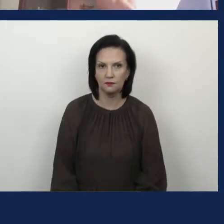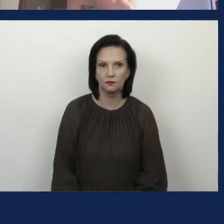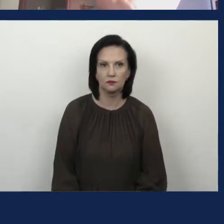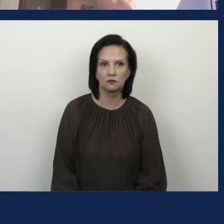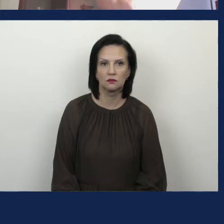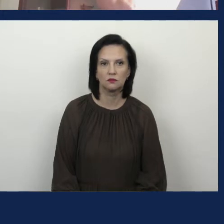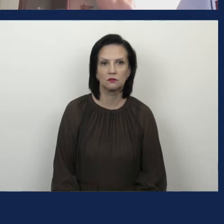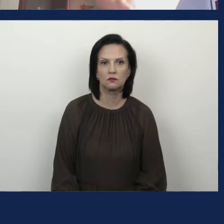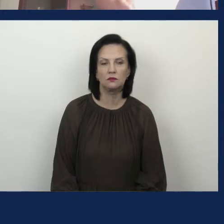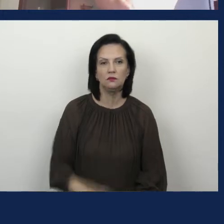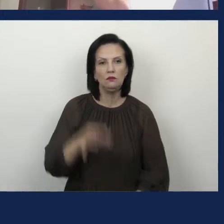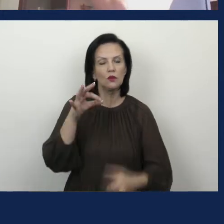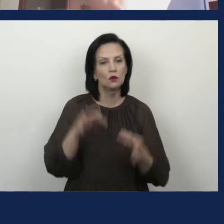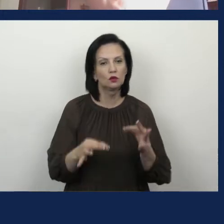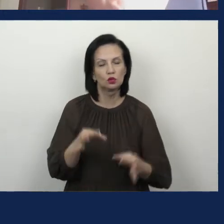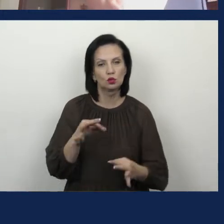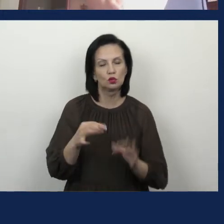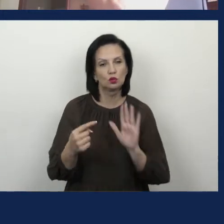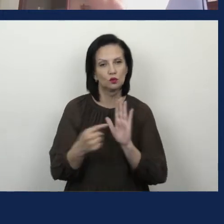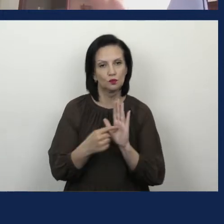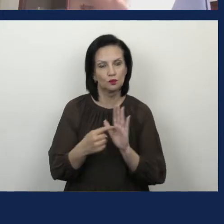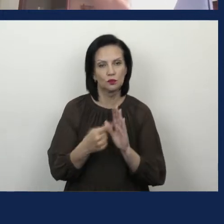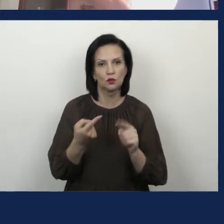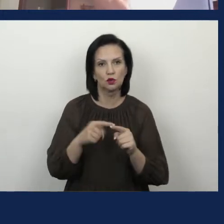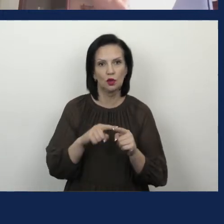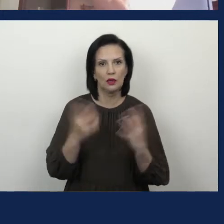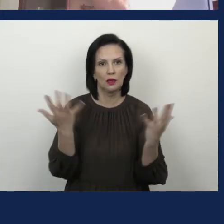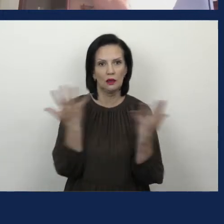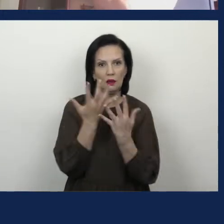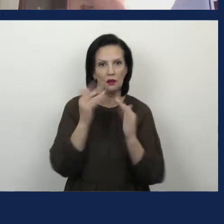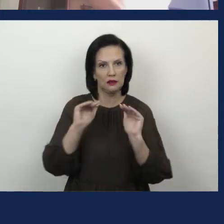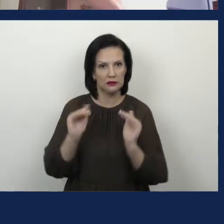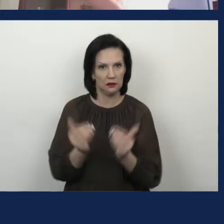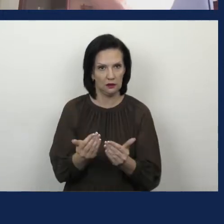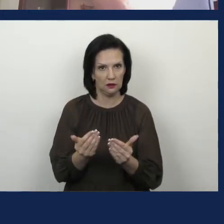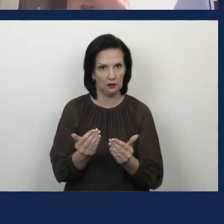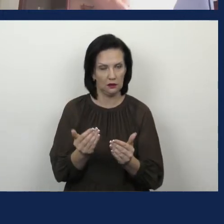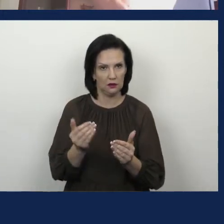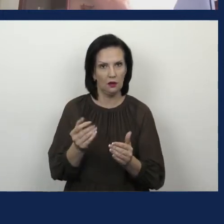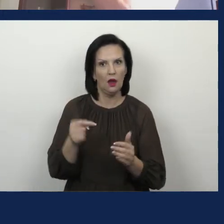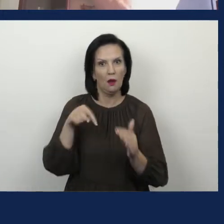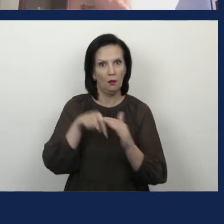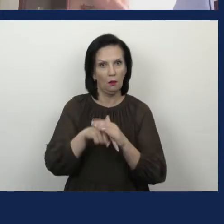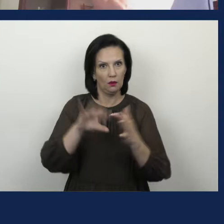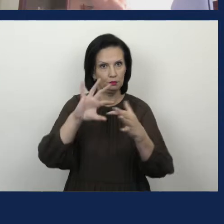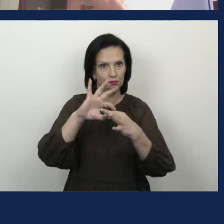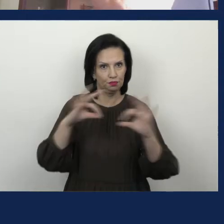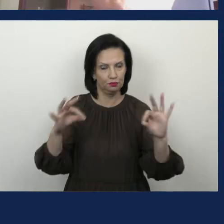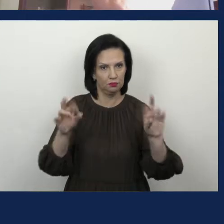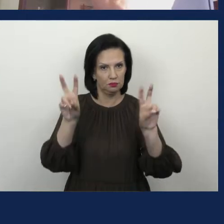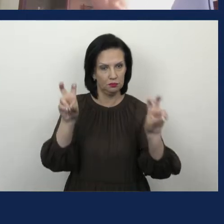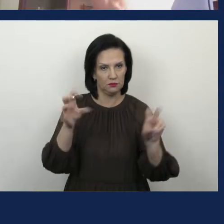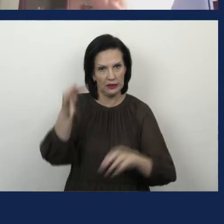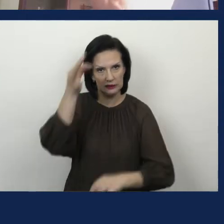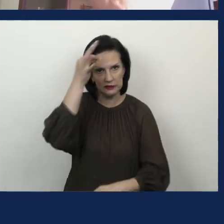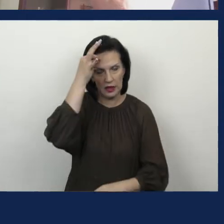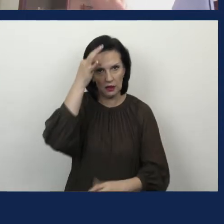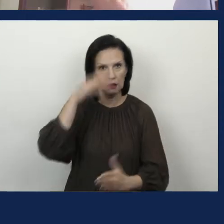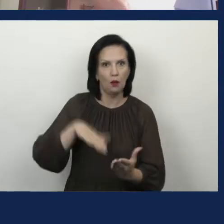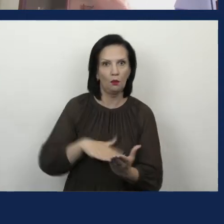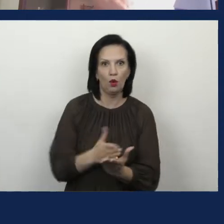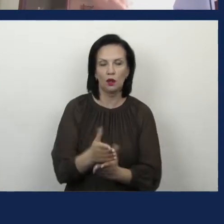noted that the show included the aforementioned political party's logo